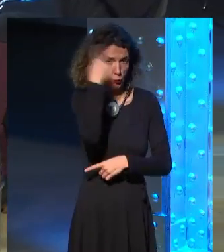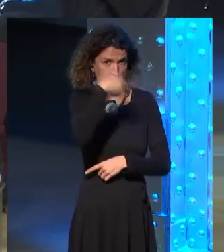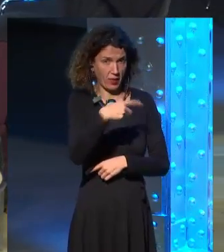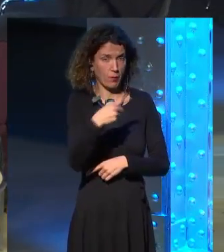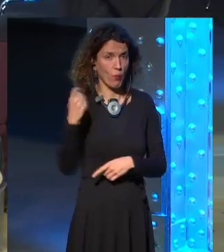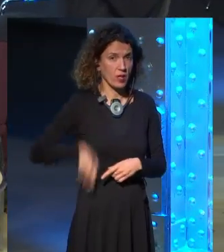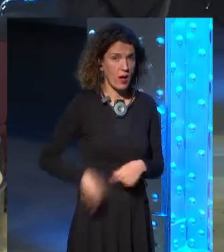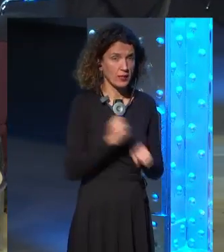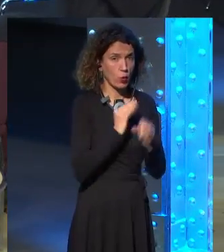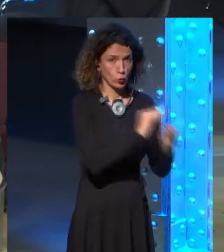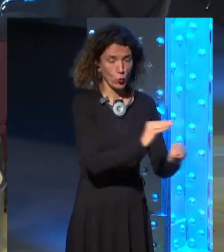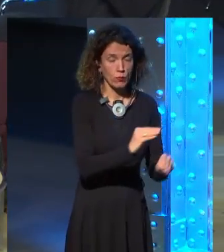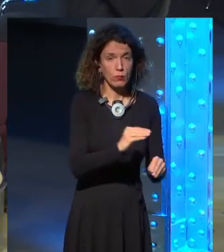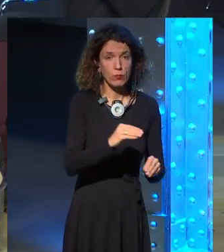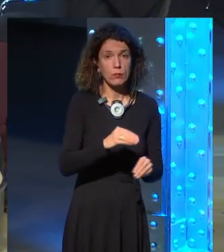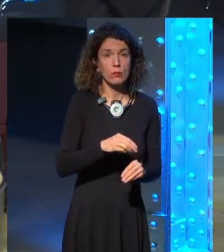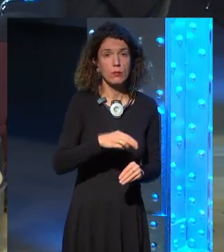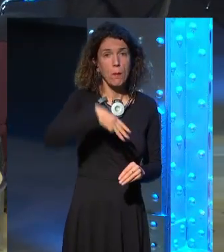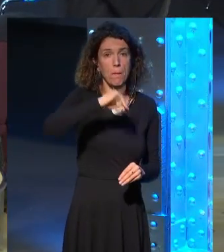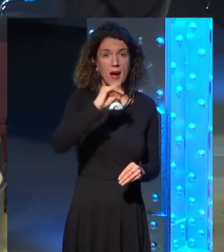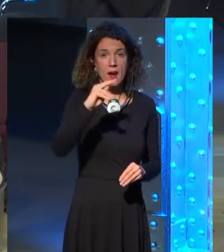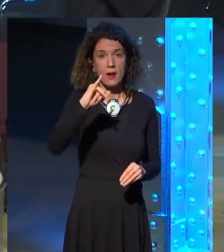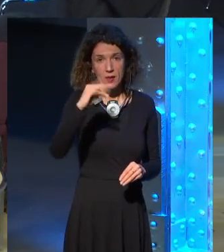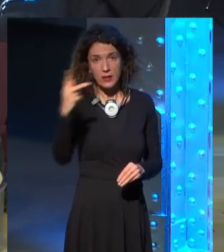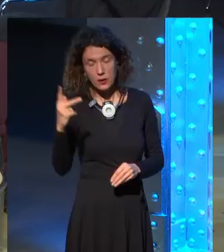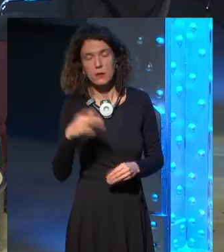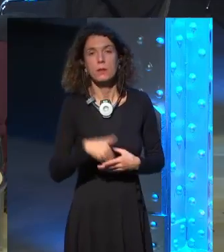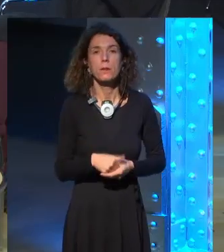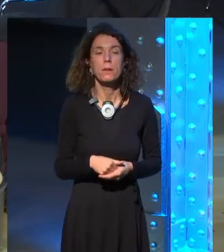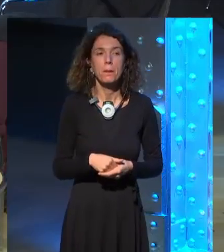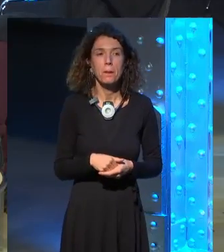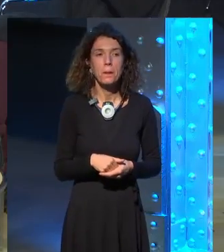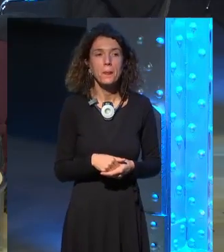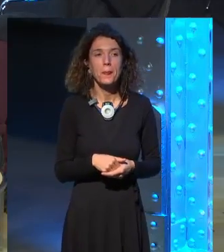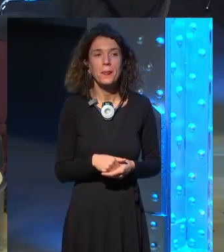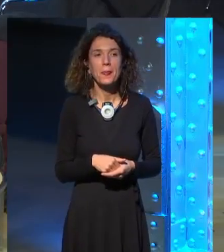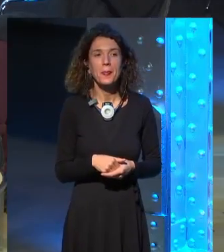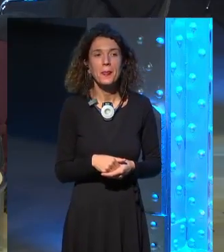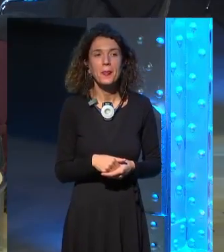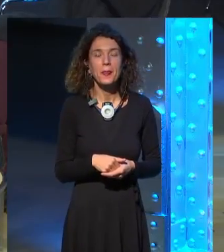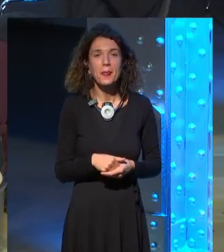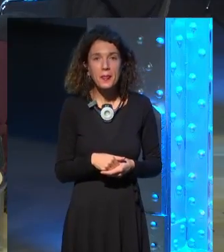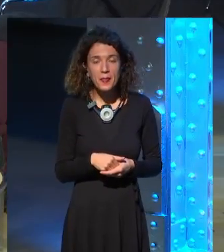able to measure happiness, which is what you do professionally, isn't it? Meik, what would be your answer?